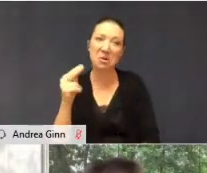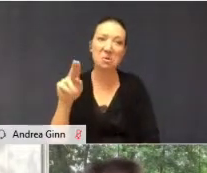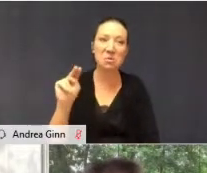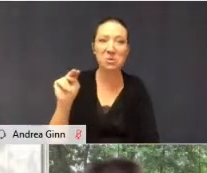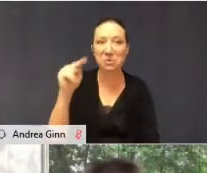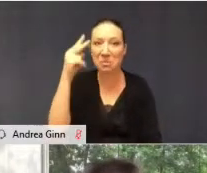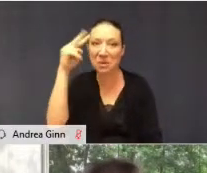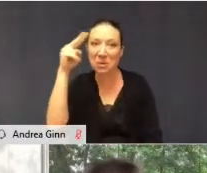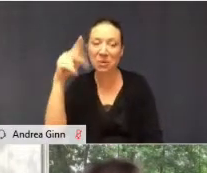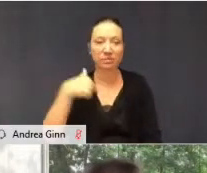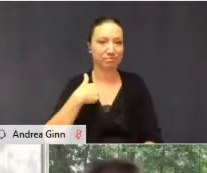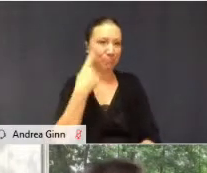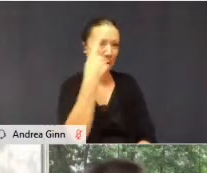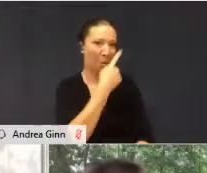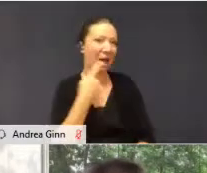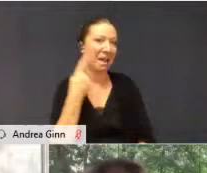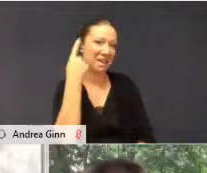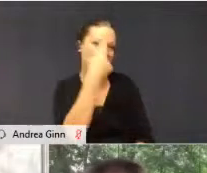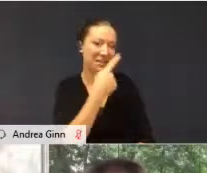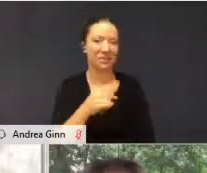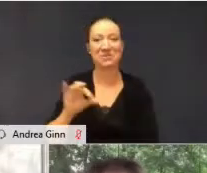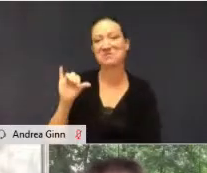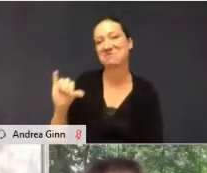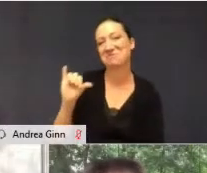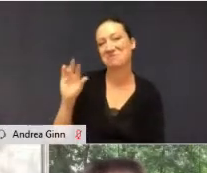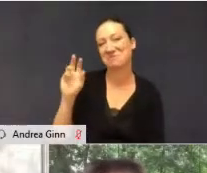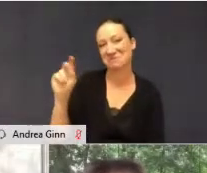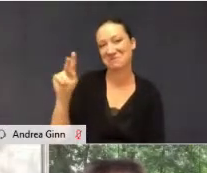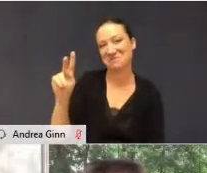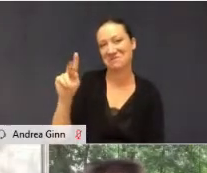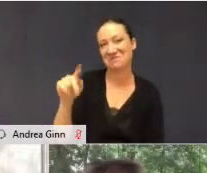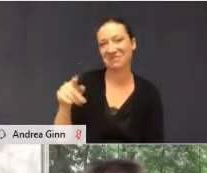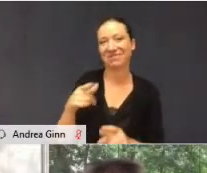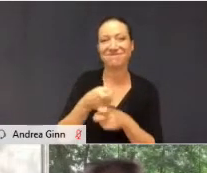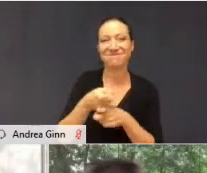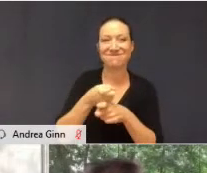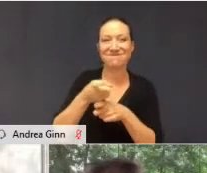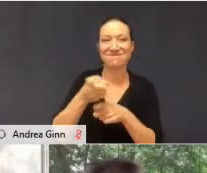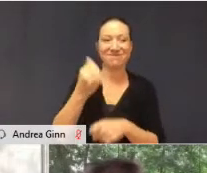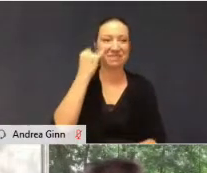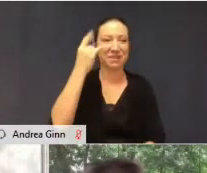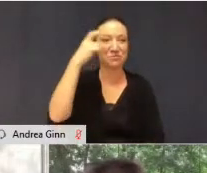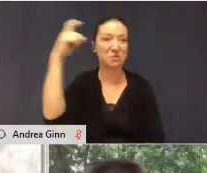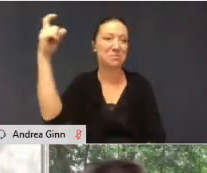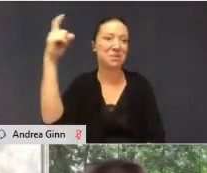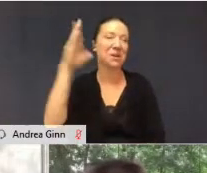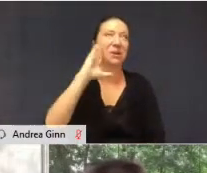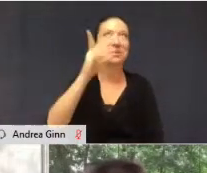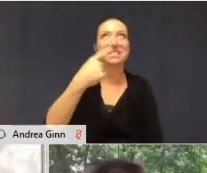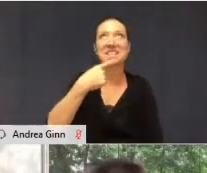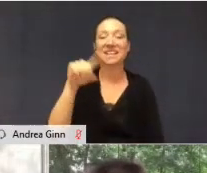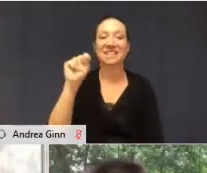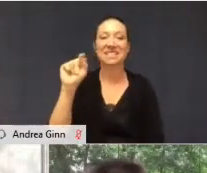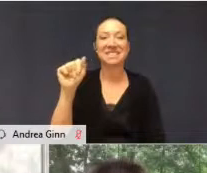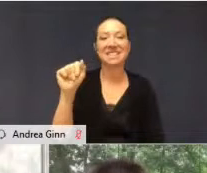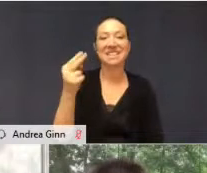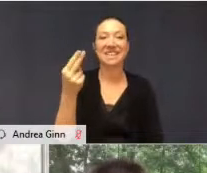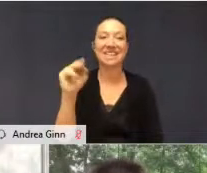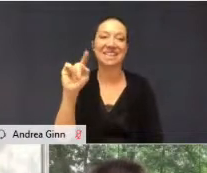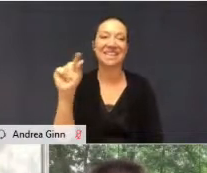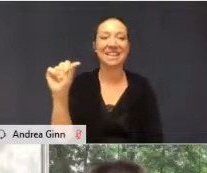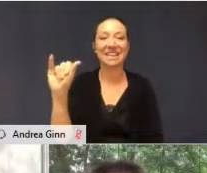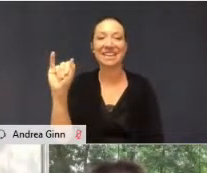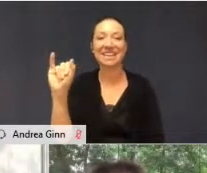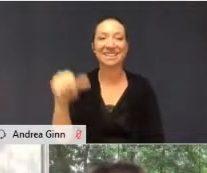Hawaii, actually. Oh, Hawaii, okay. Yeah. Nice. Actually, if I'm dreaming, I'll just say Tahiti. I'm in Tahiti. Tahiti, great,